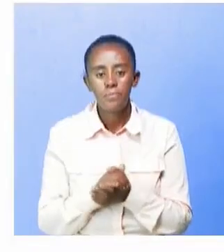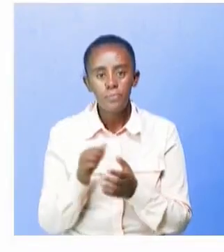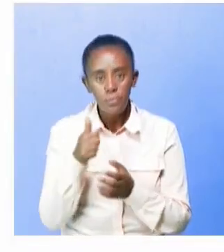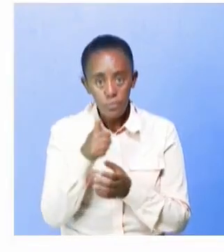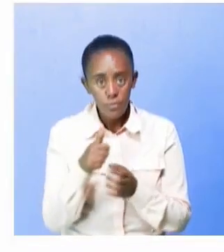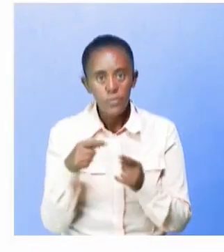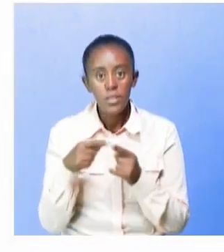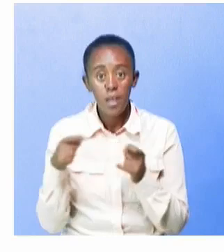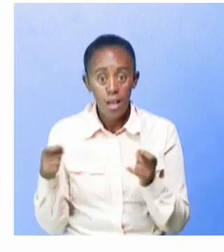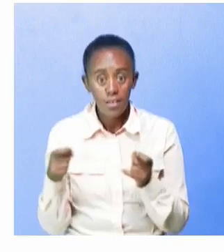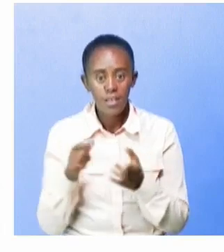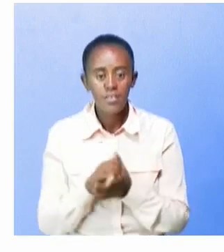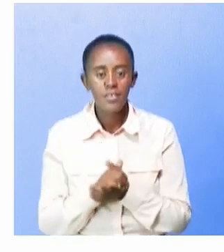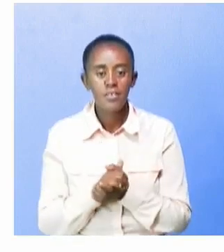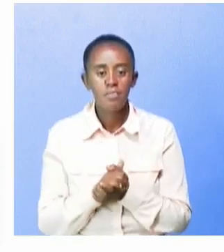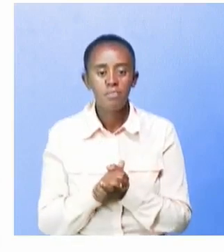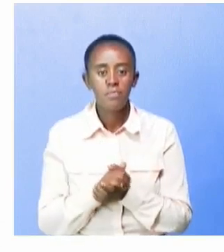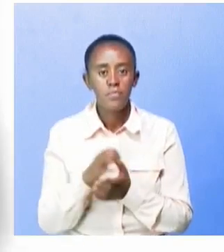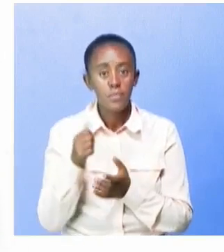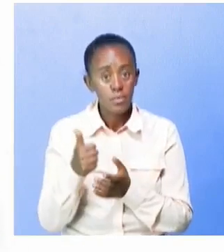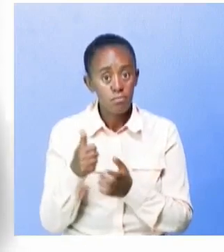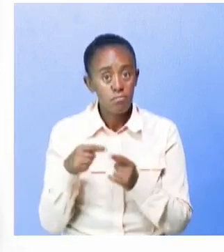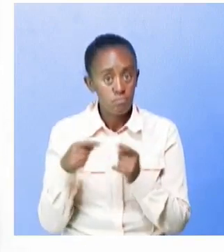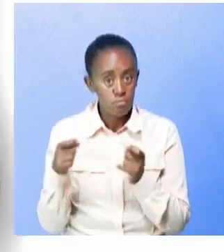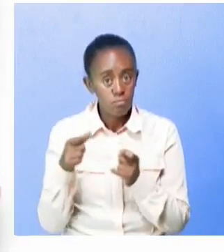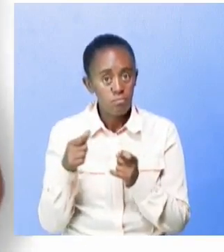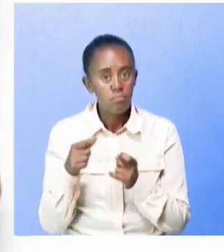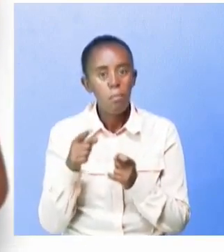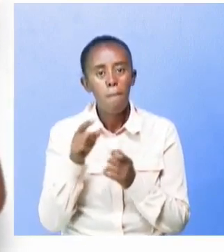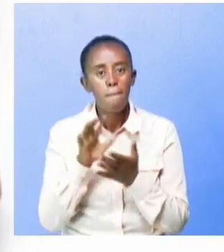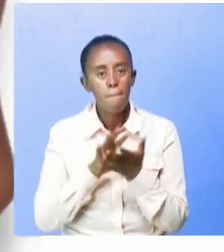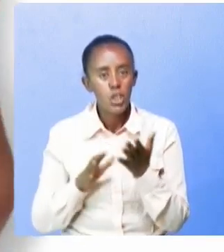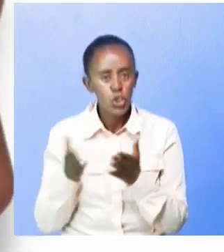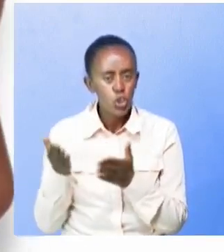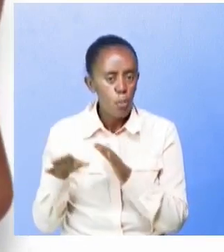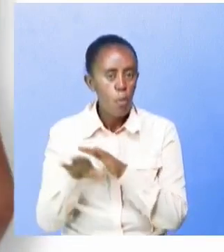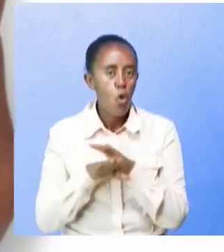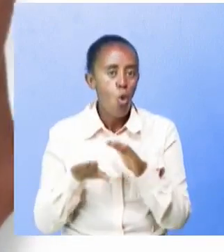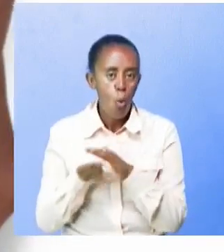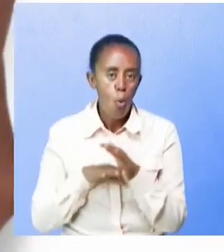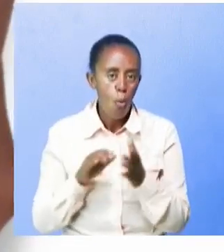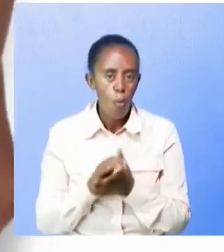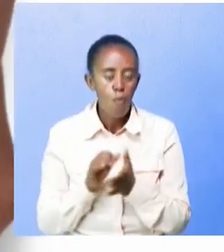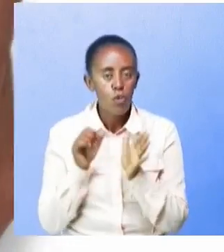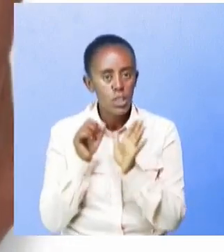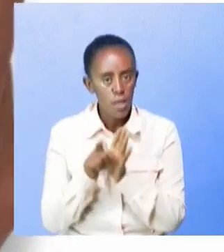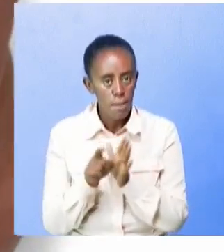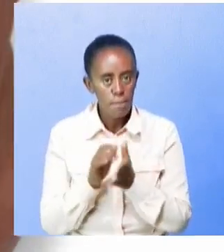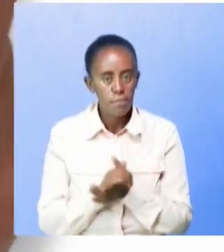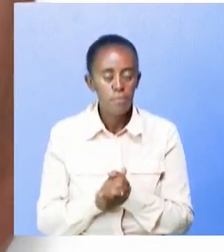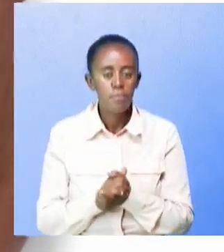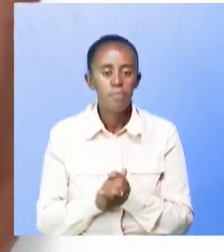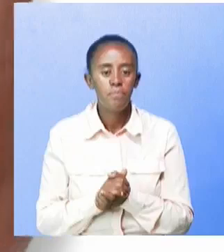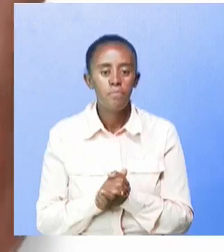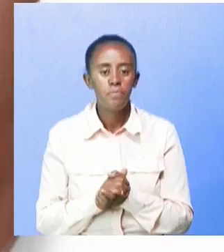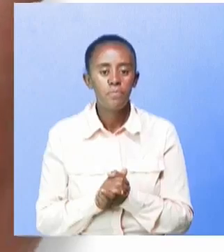antonym? Its antonym is mentioned below. For example,